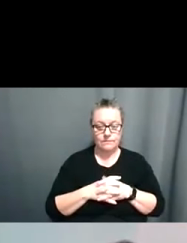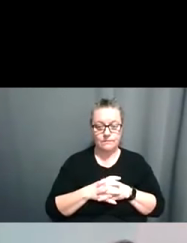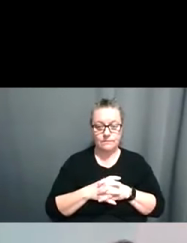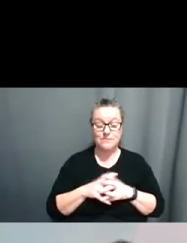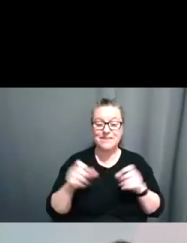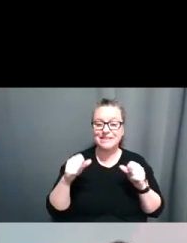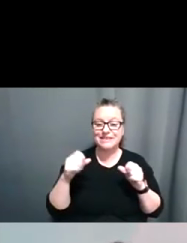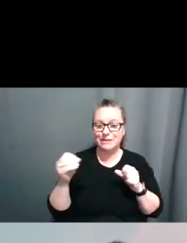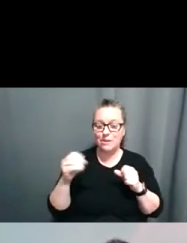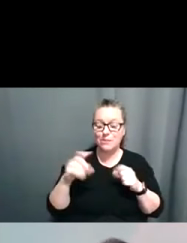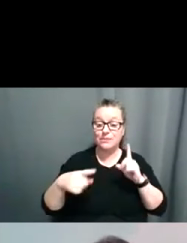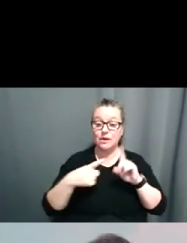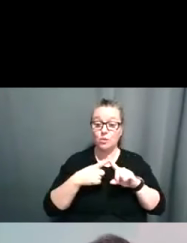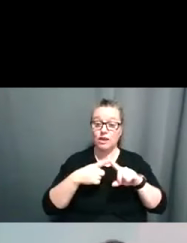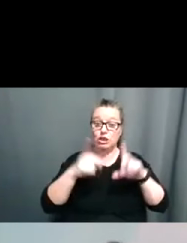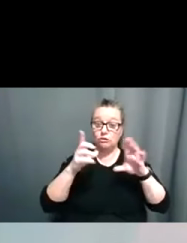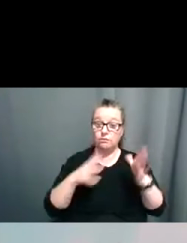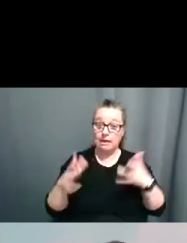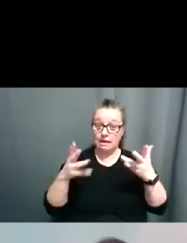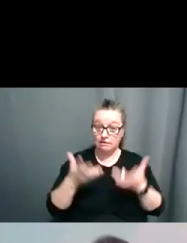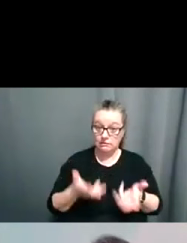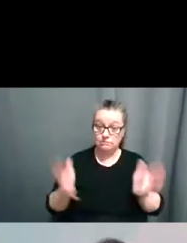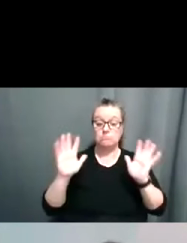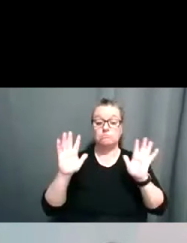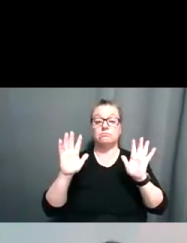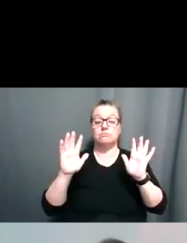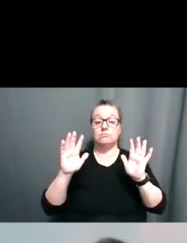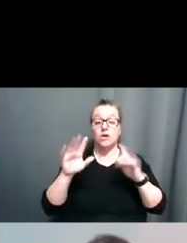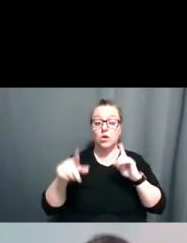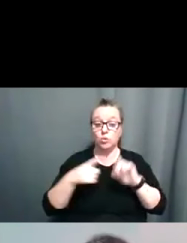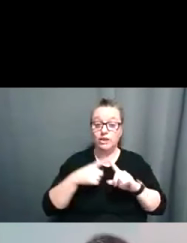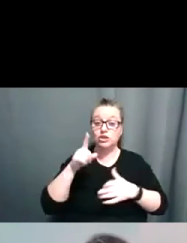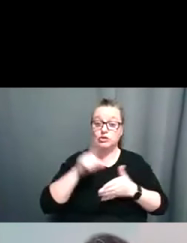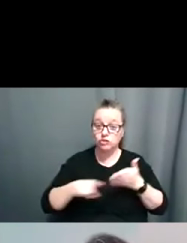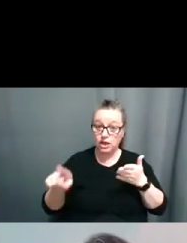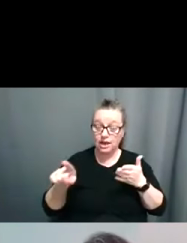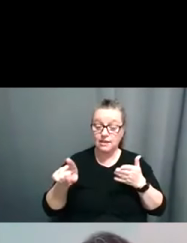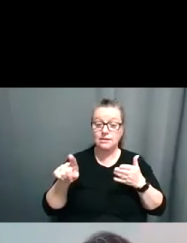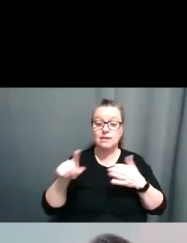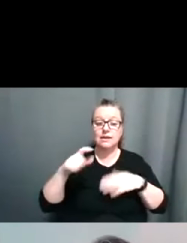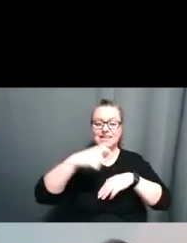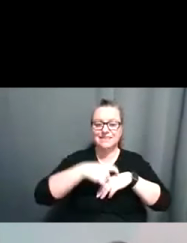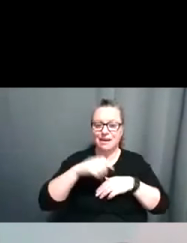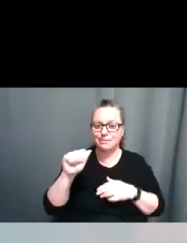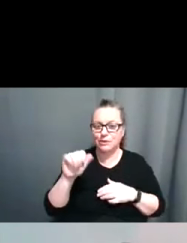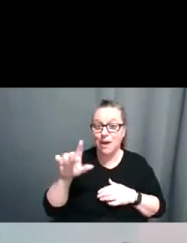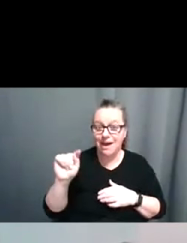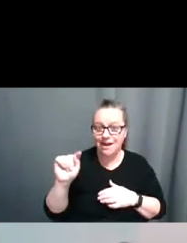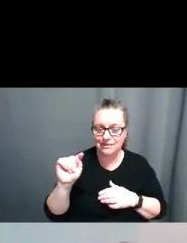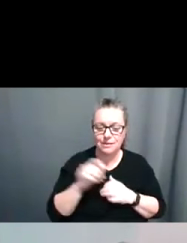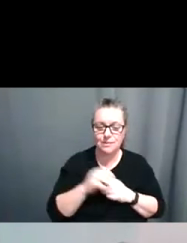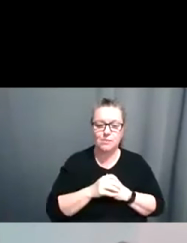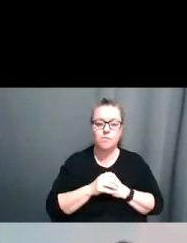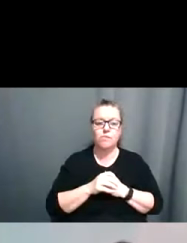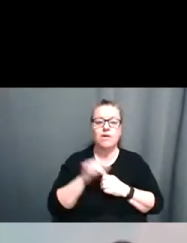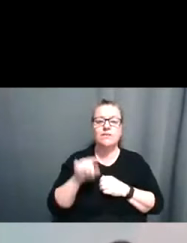So once you've planned, once you've done, and once you've checked, it's time to act. This is